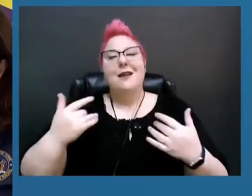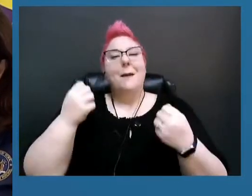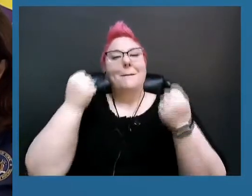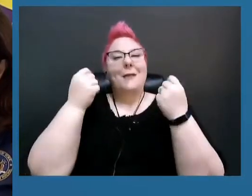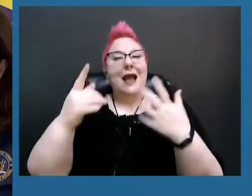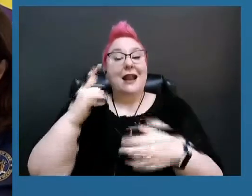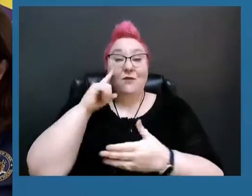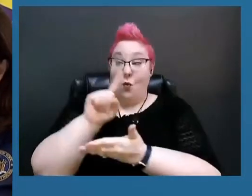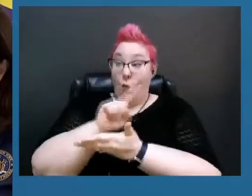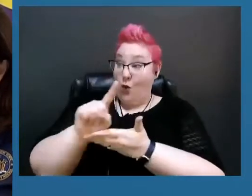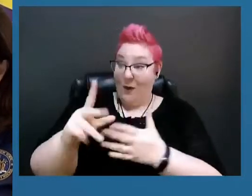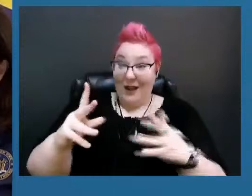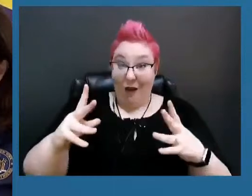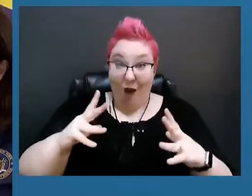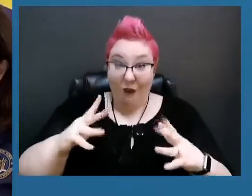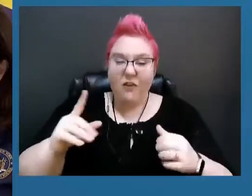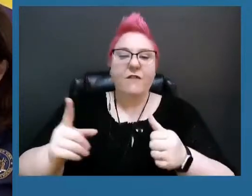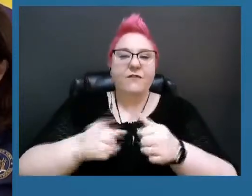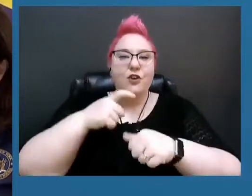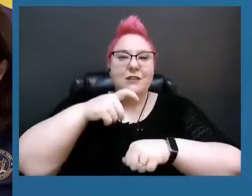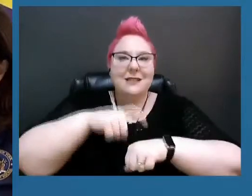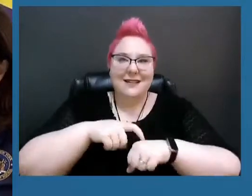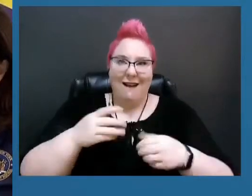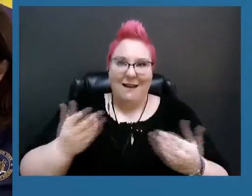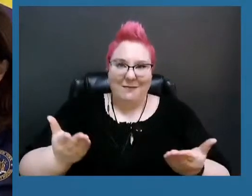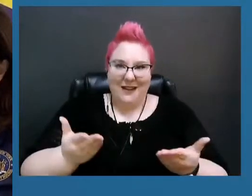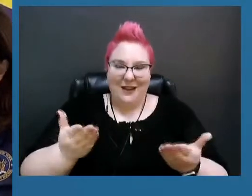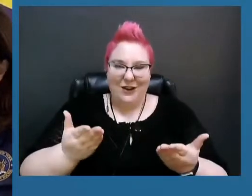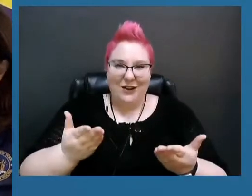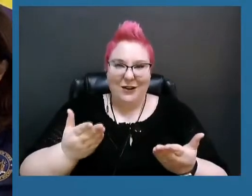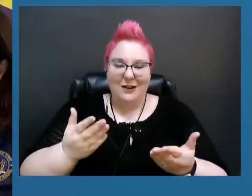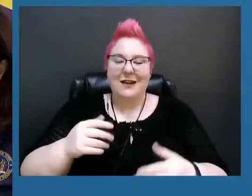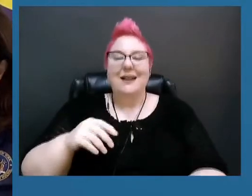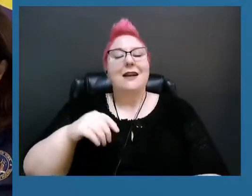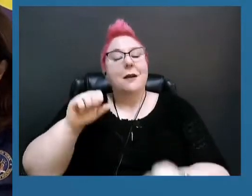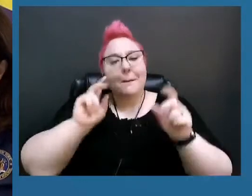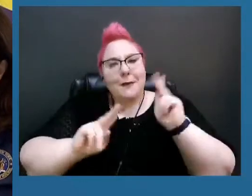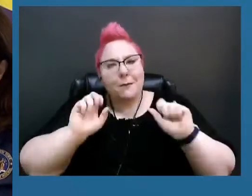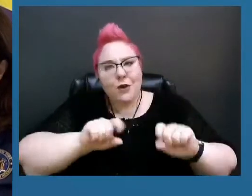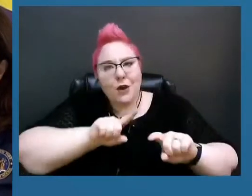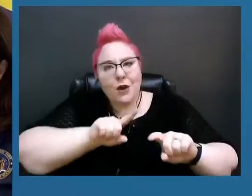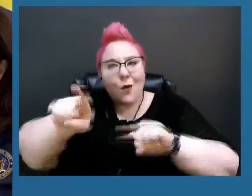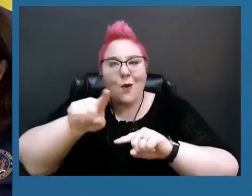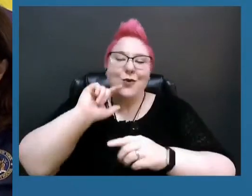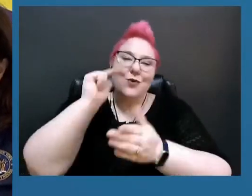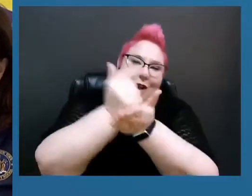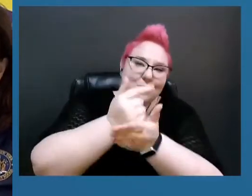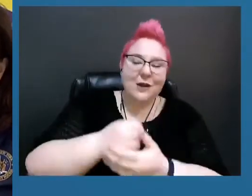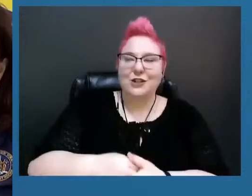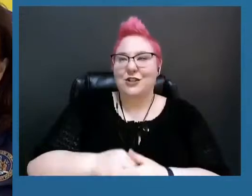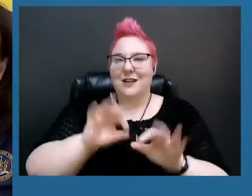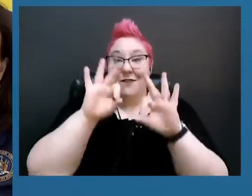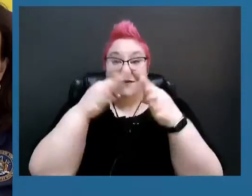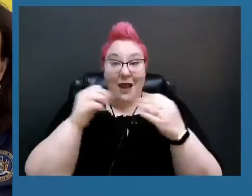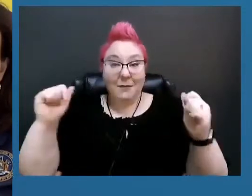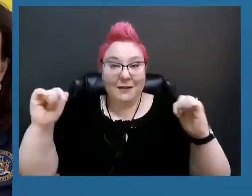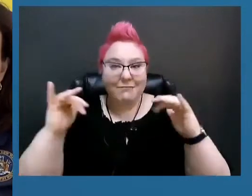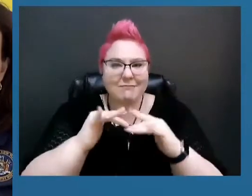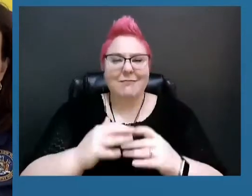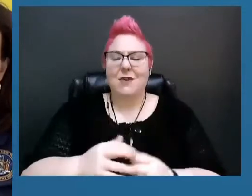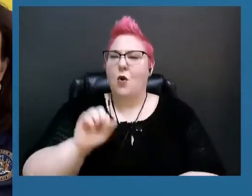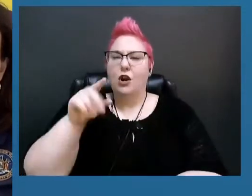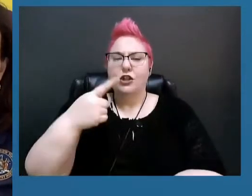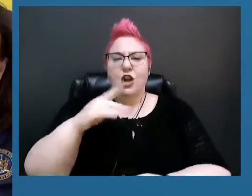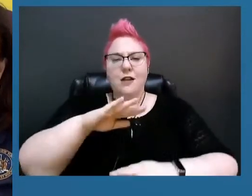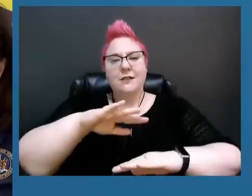first time in their careers at these airports. People can go to graduations, family reunions, or just take time off, well-needed rest